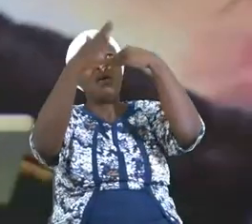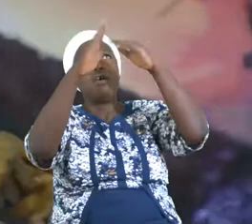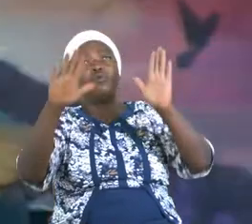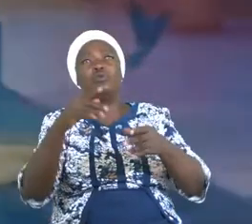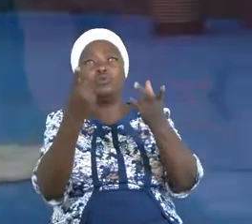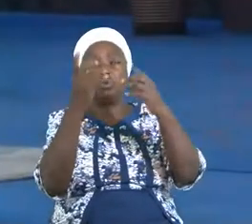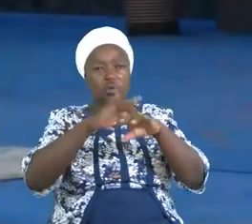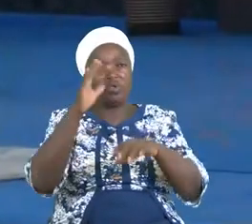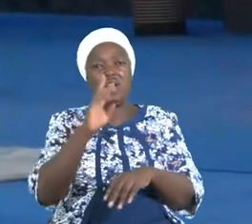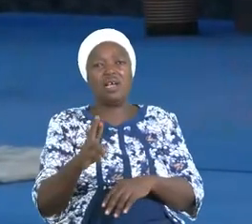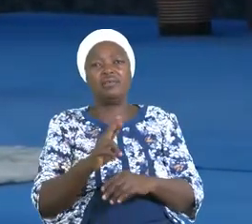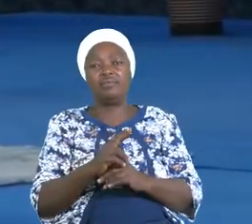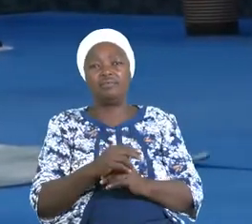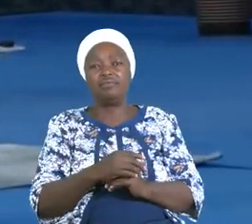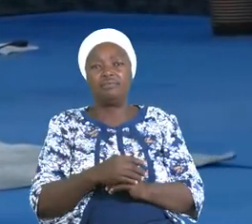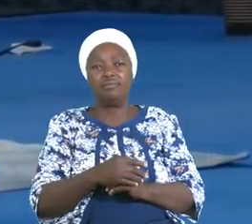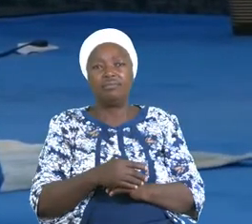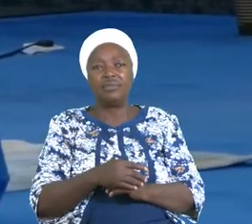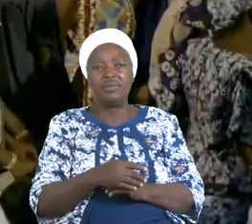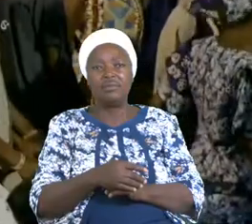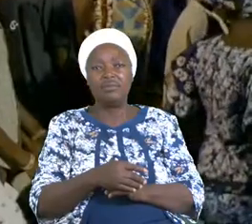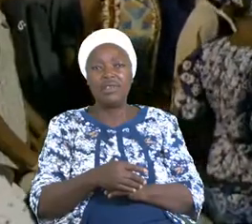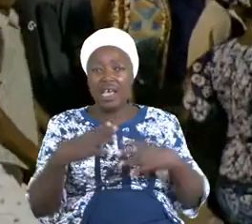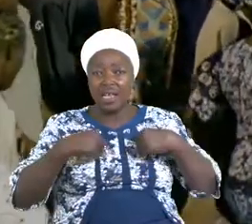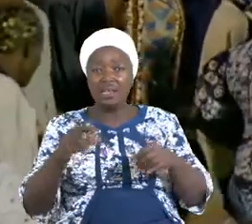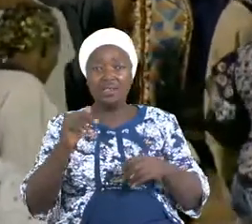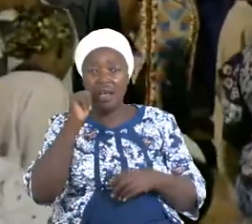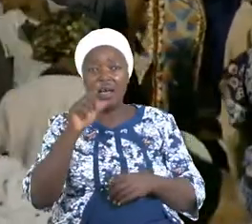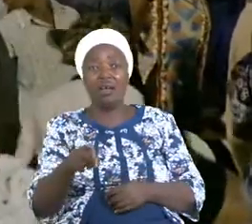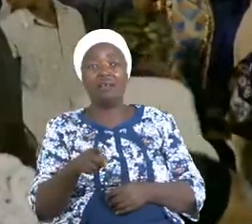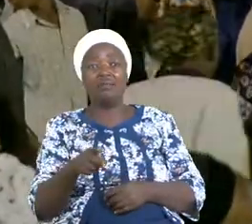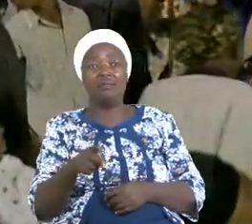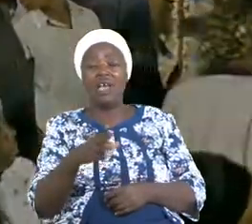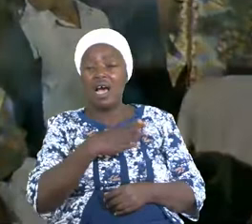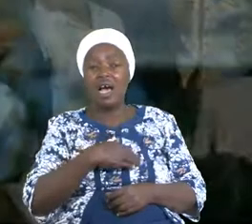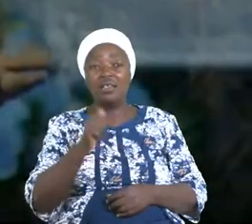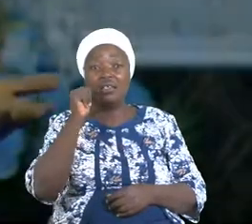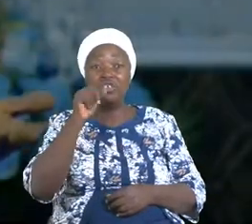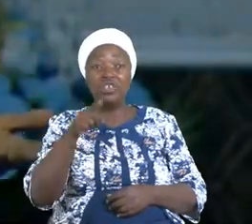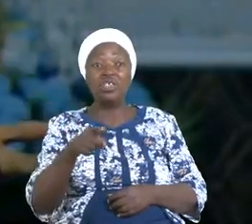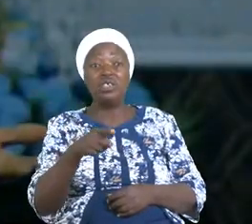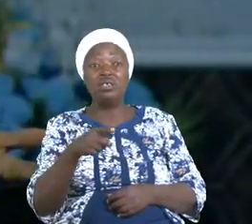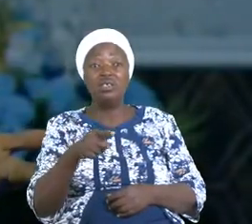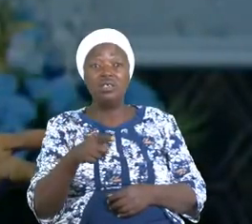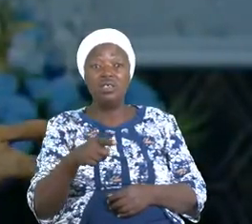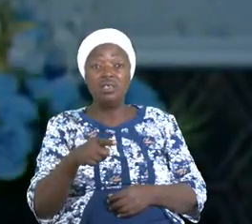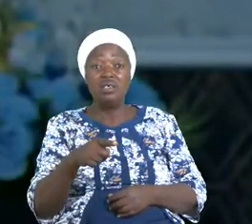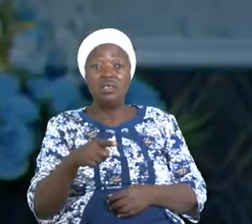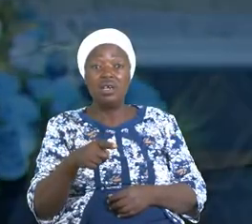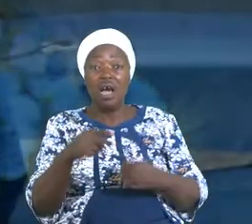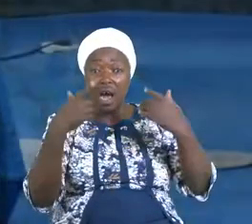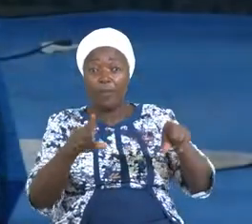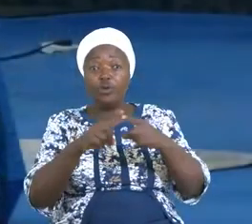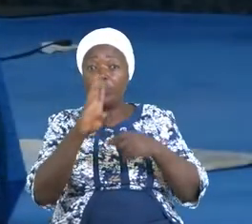her. Healed. And she even happens to be a preacher, having